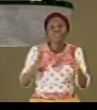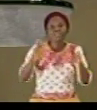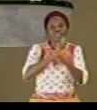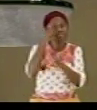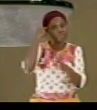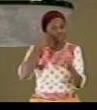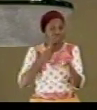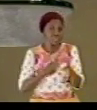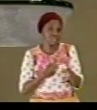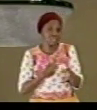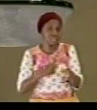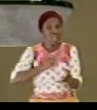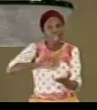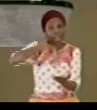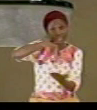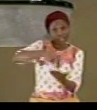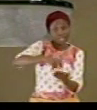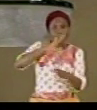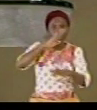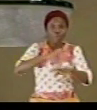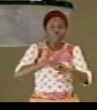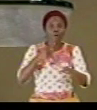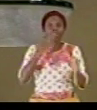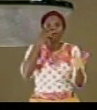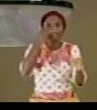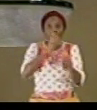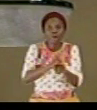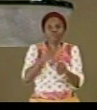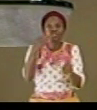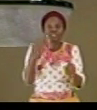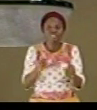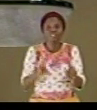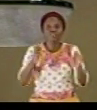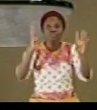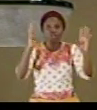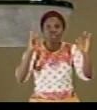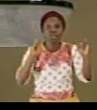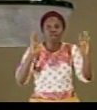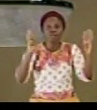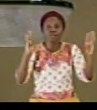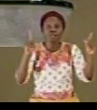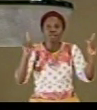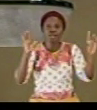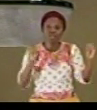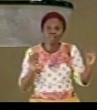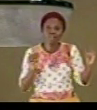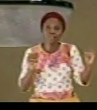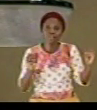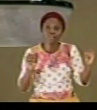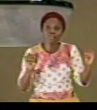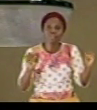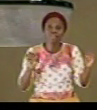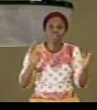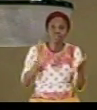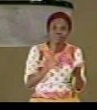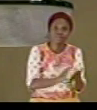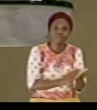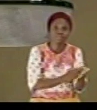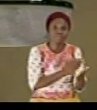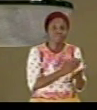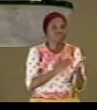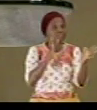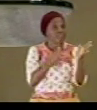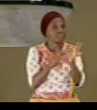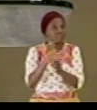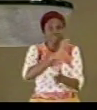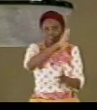good enough for me. And I stand upon the promises of B-I-B-L-E.